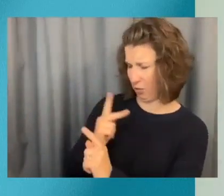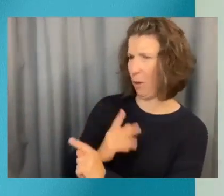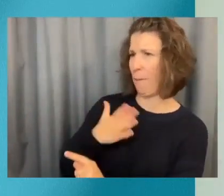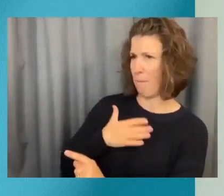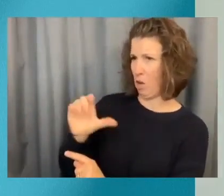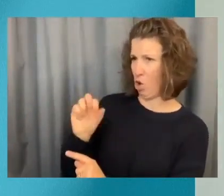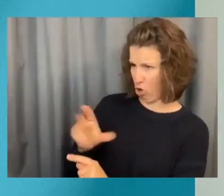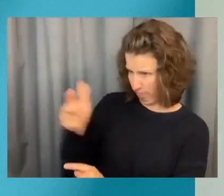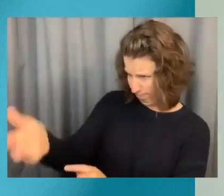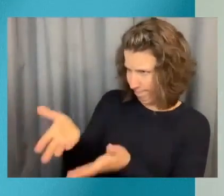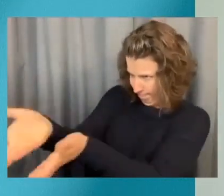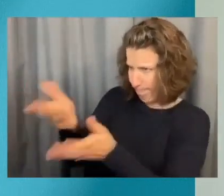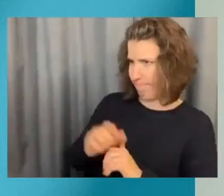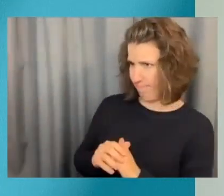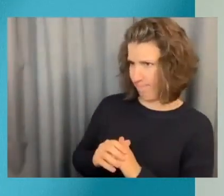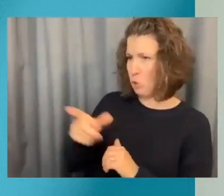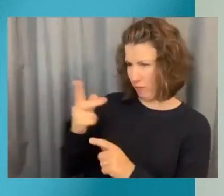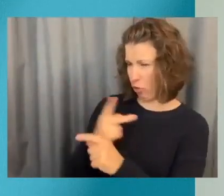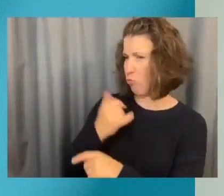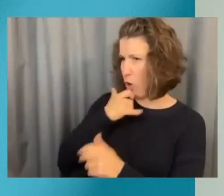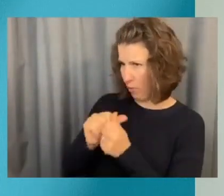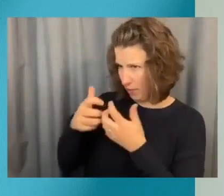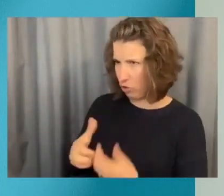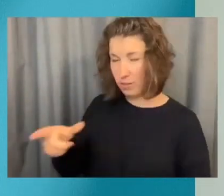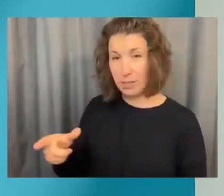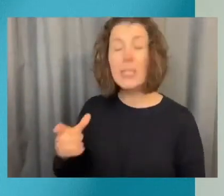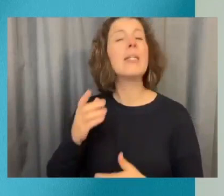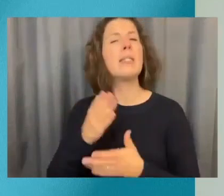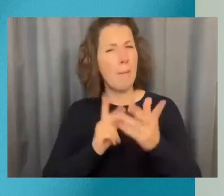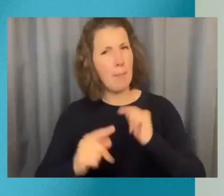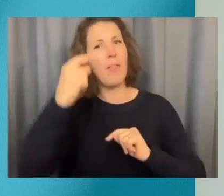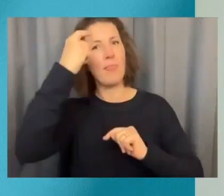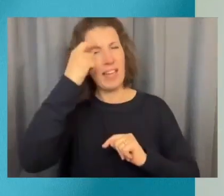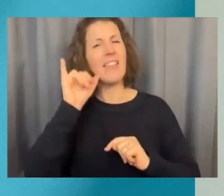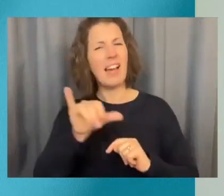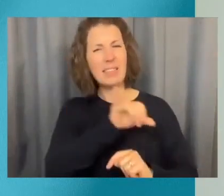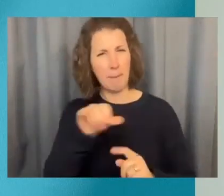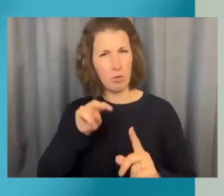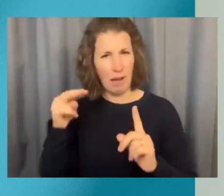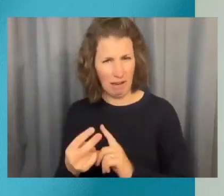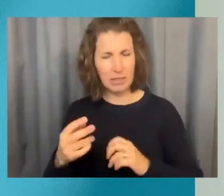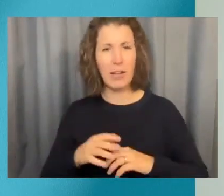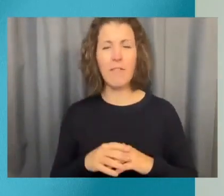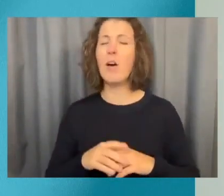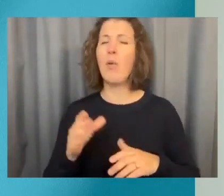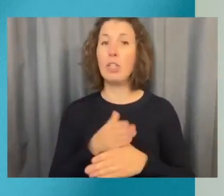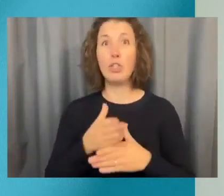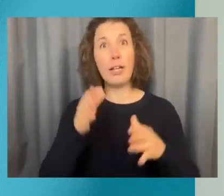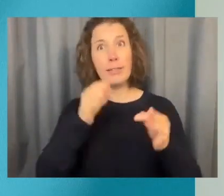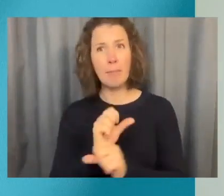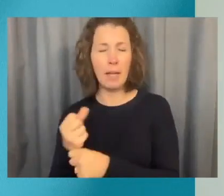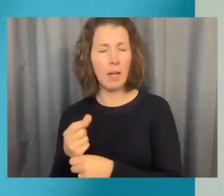your engine? And I think that simplistically, some people think about shared decision making in that perspective, but really you have to think first about